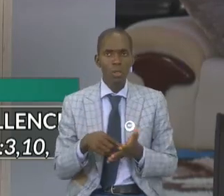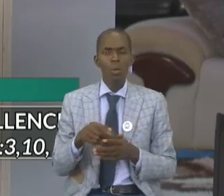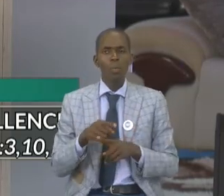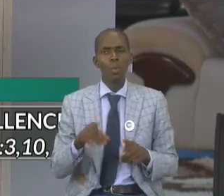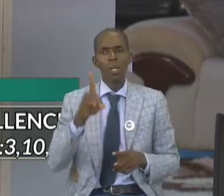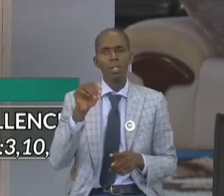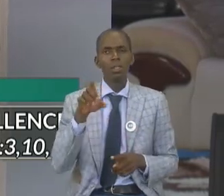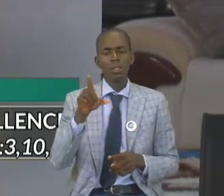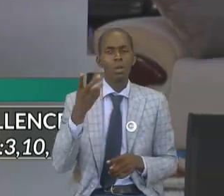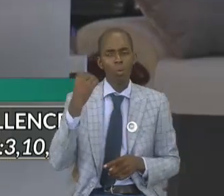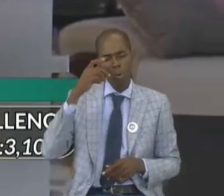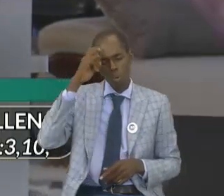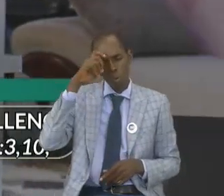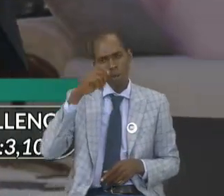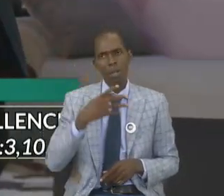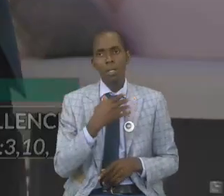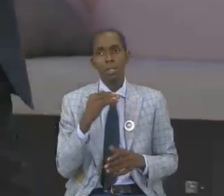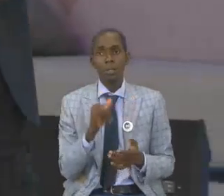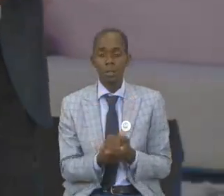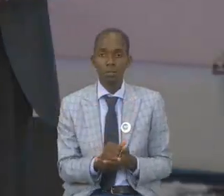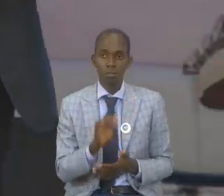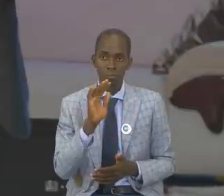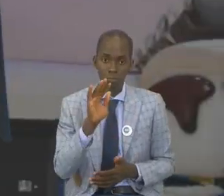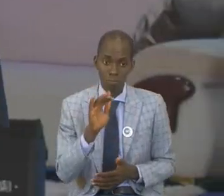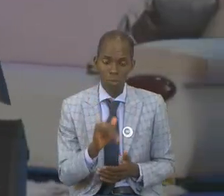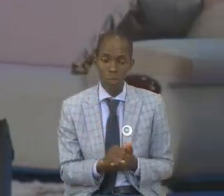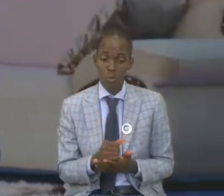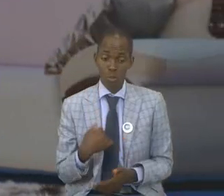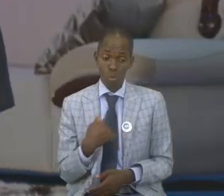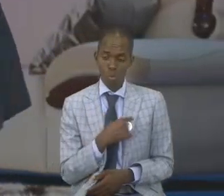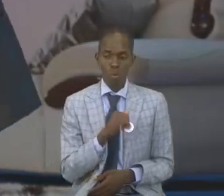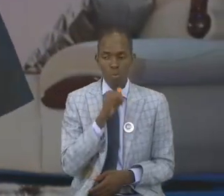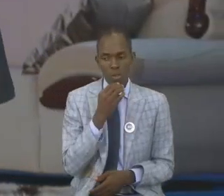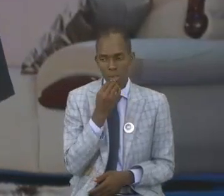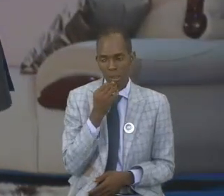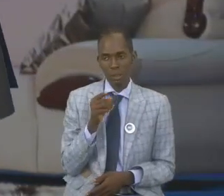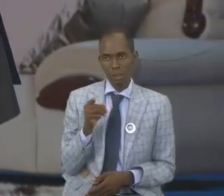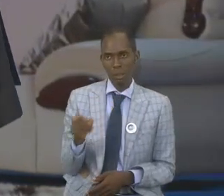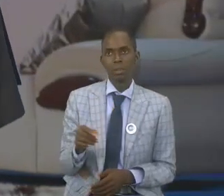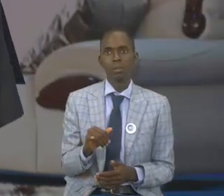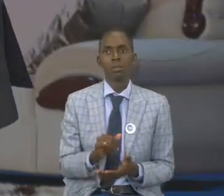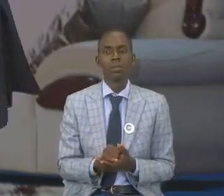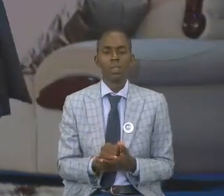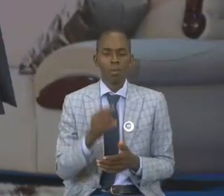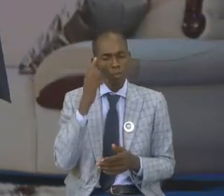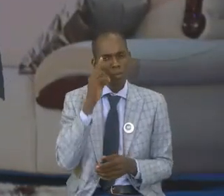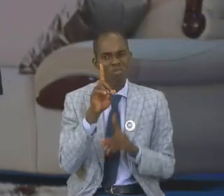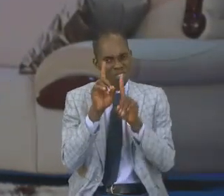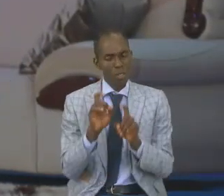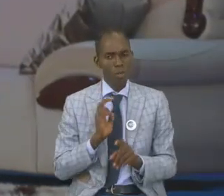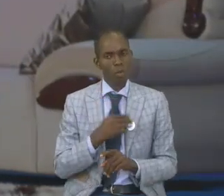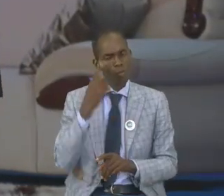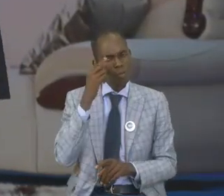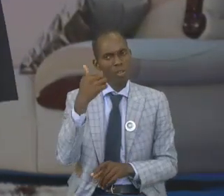He was wise. He said, Arioch will not eat that. Test us for 10 days and give